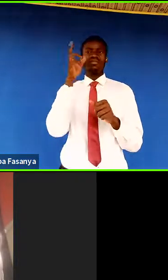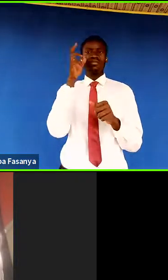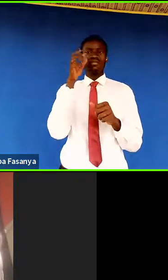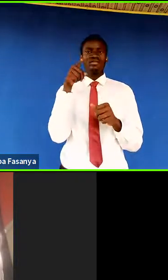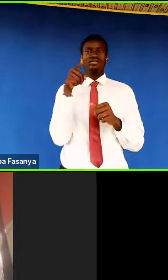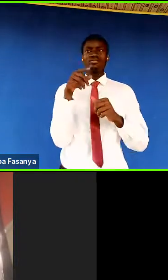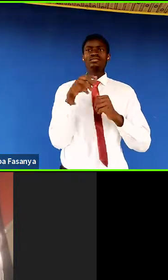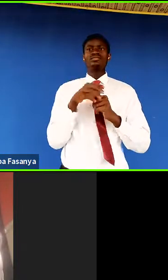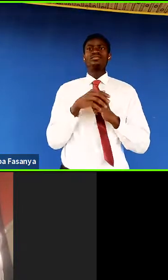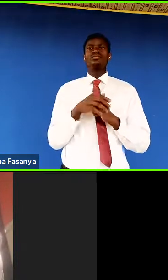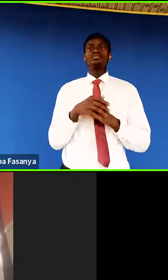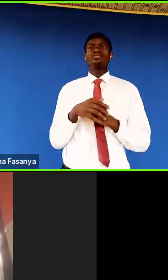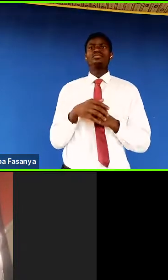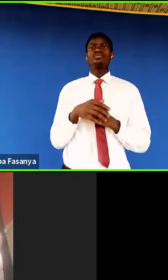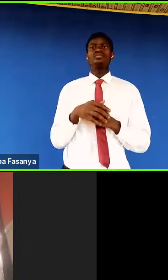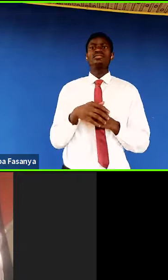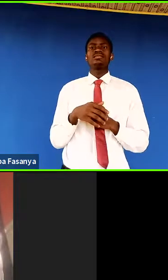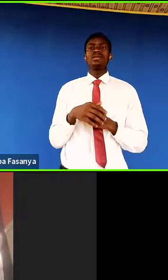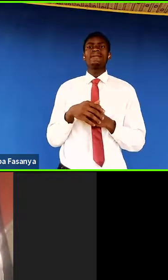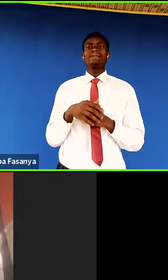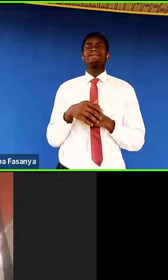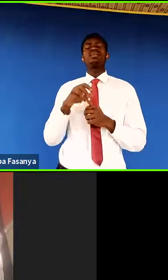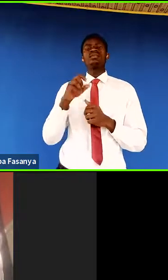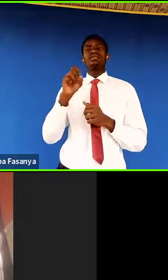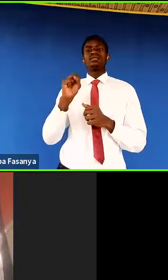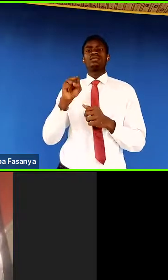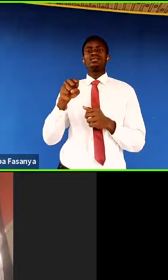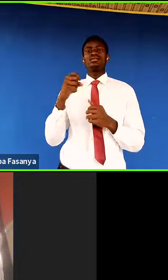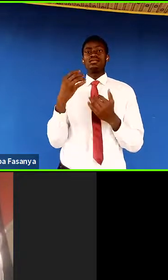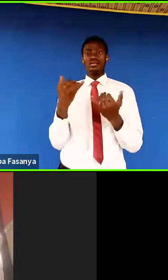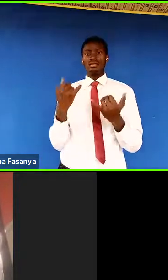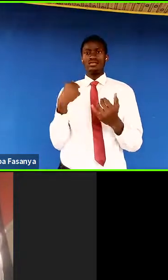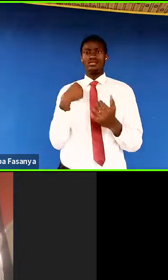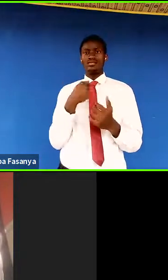you. Can you hear me? Yes, we can.